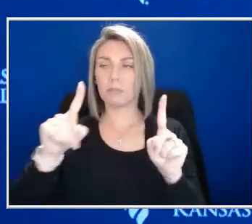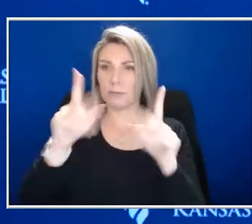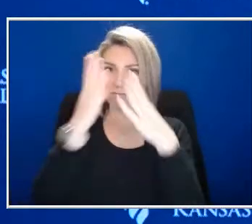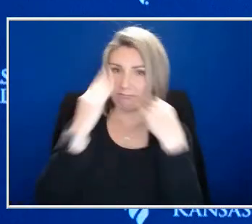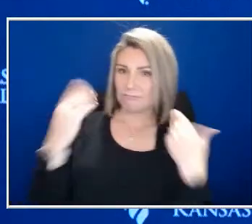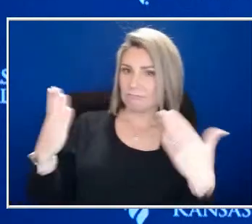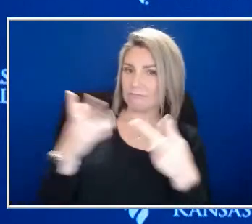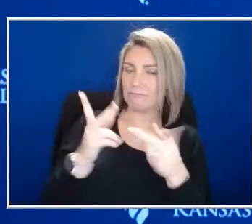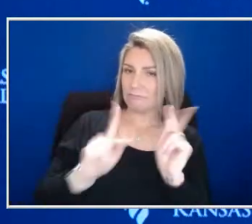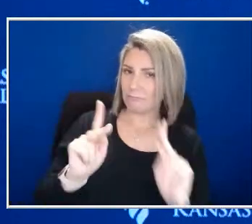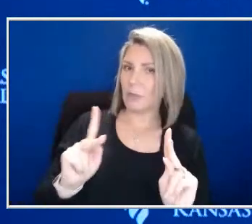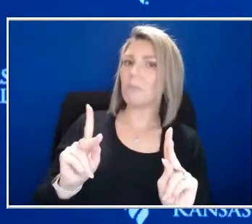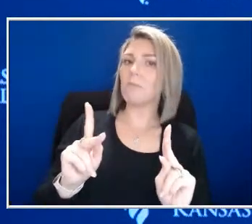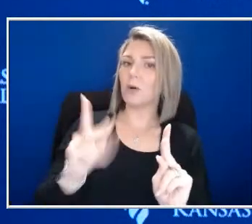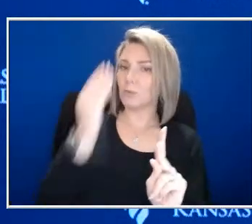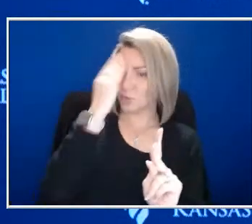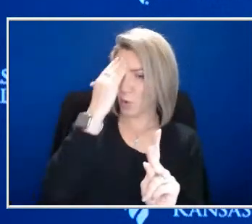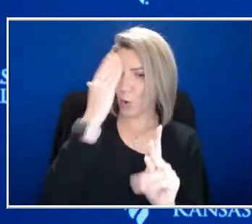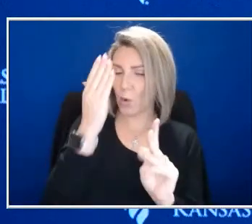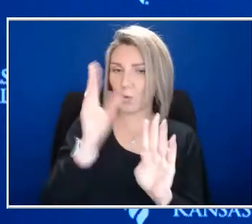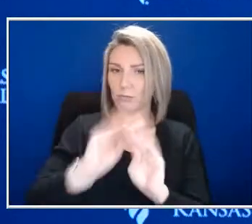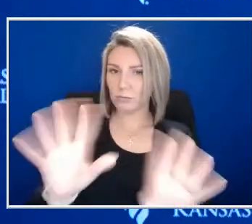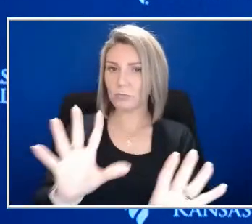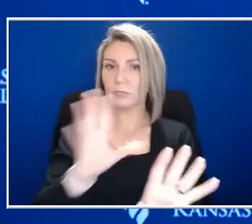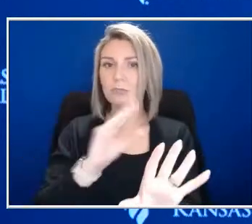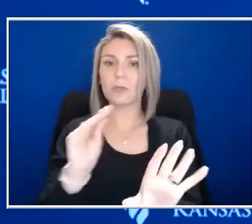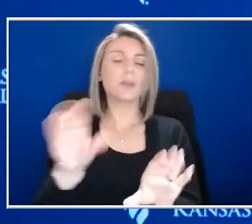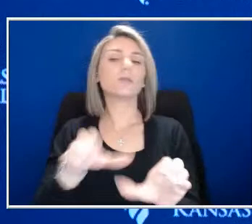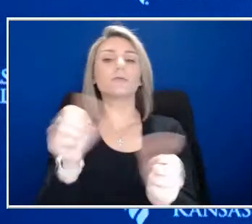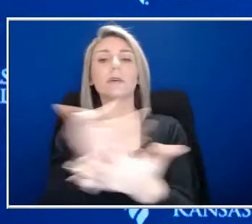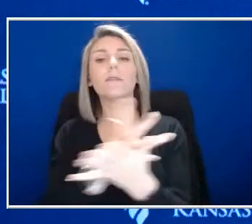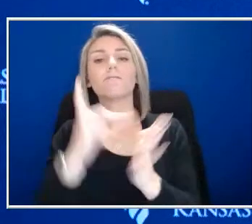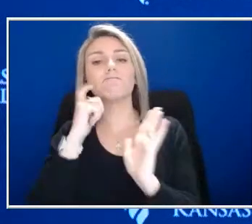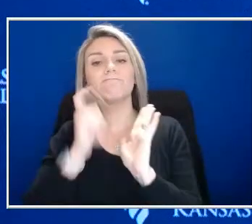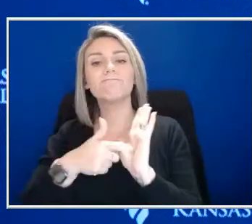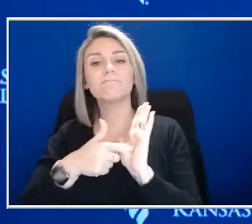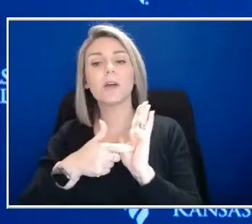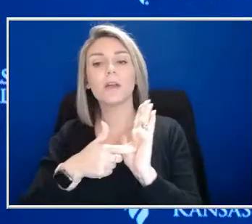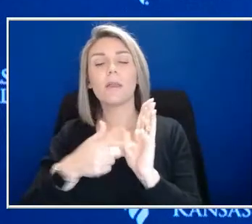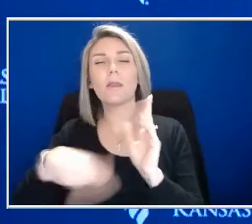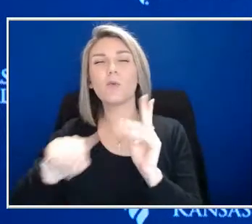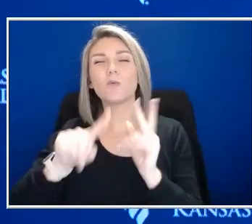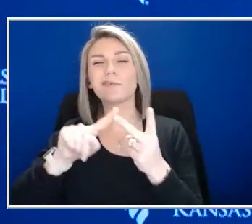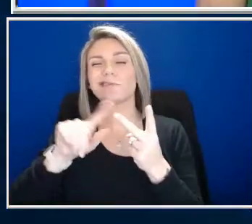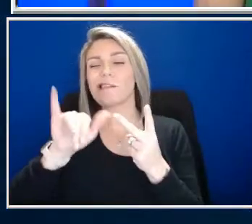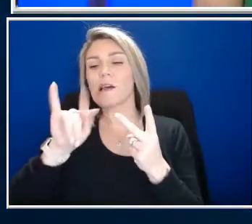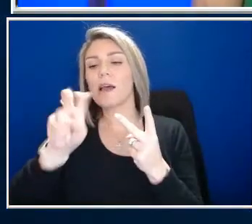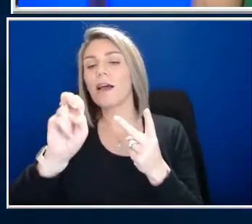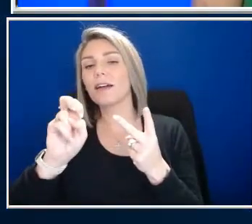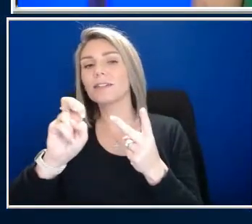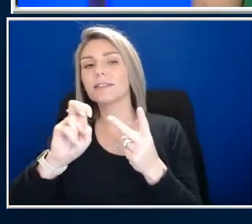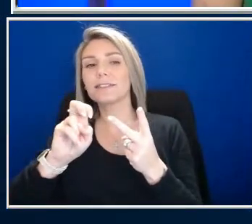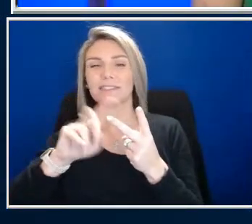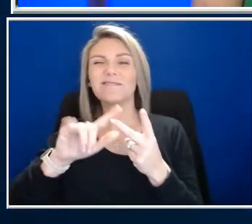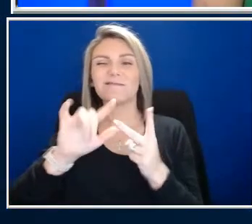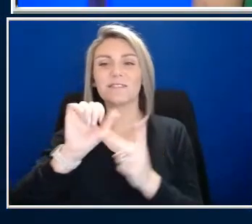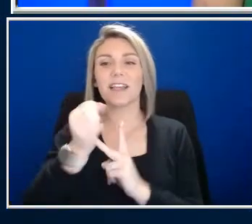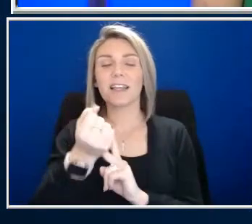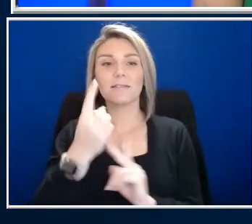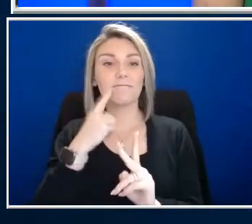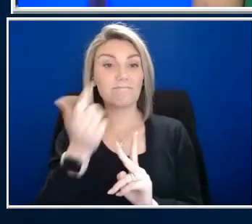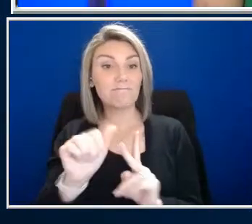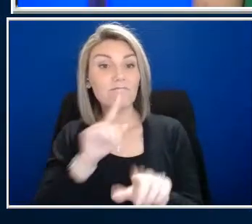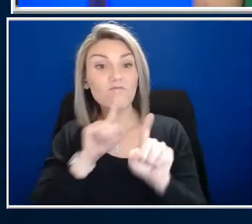transparent, and then do the diligence with identifying those active cases and doing the contact tracing. Any reporters with us